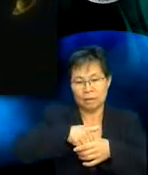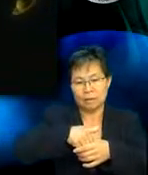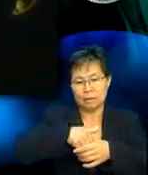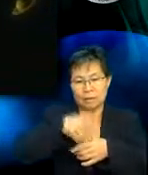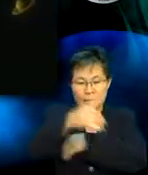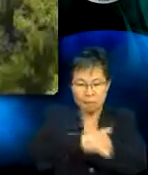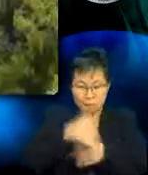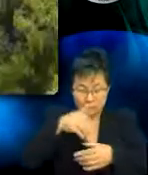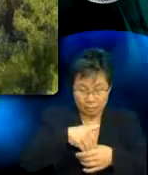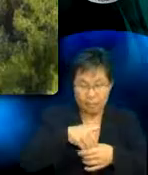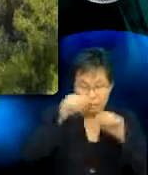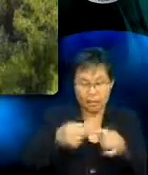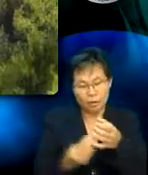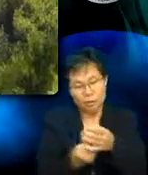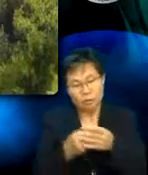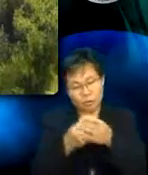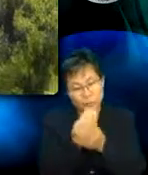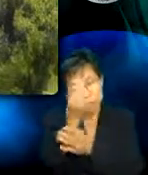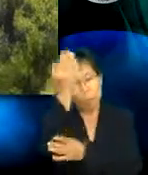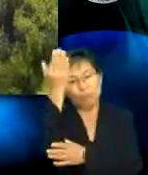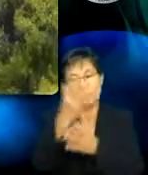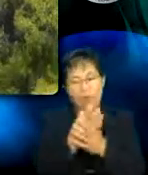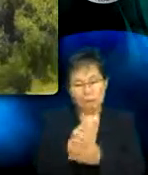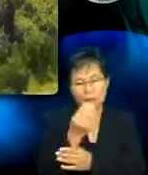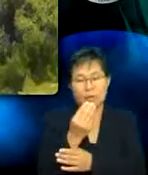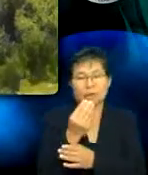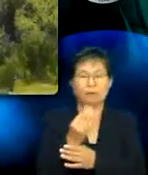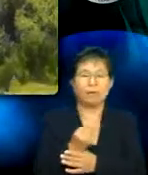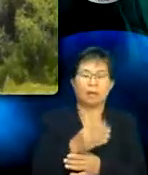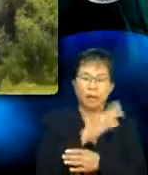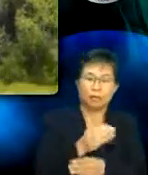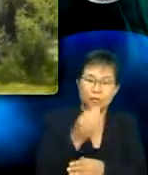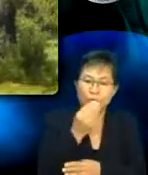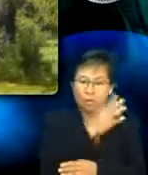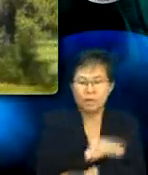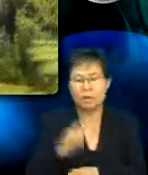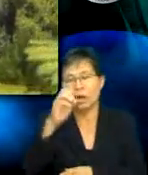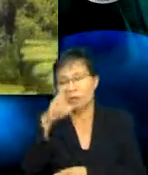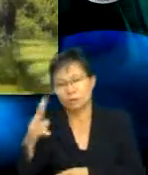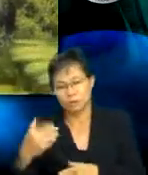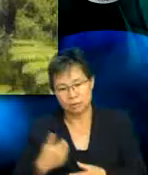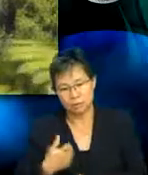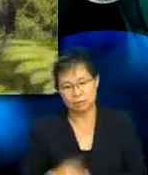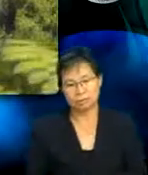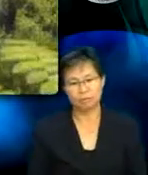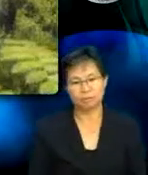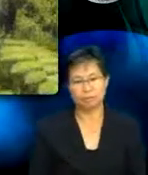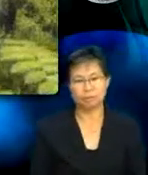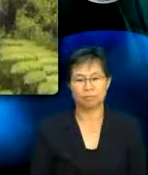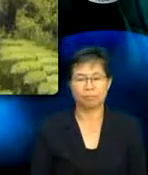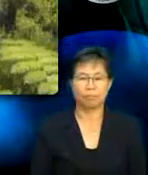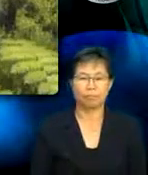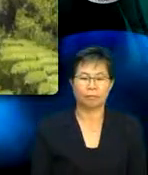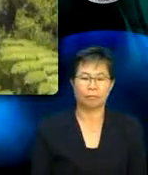People who live in these colonies will be able to grow plants in greenhouses for food